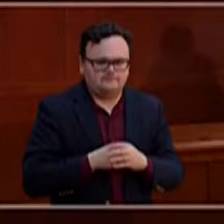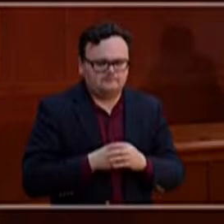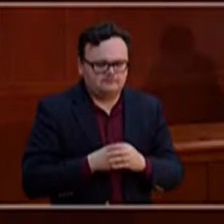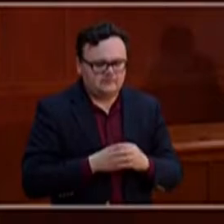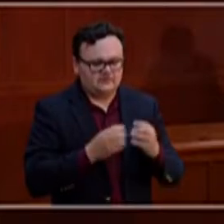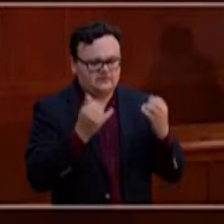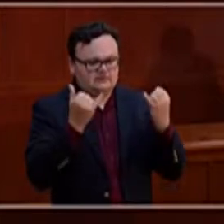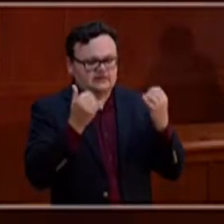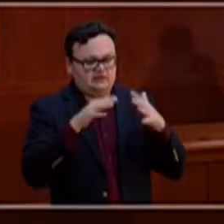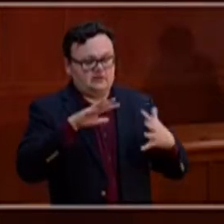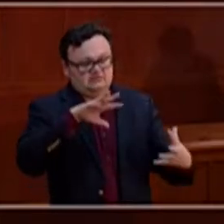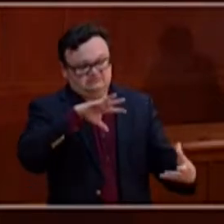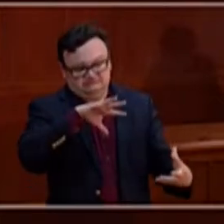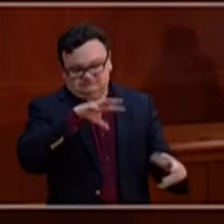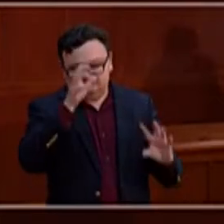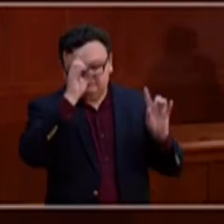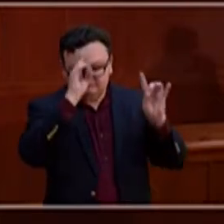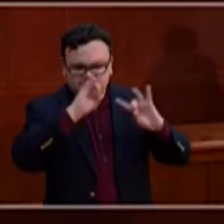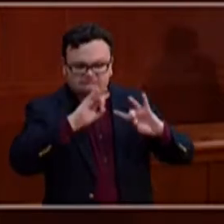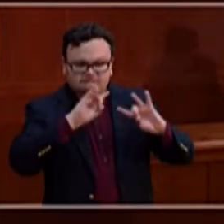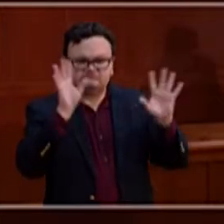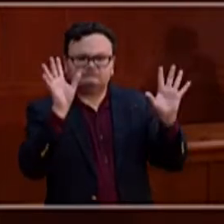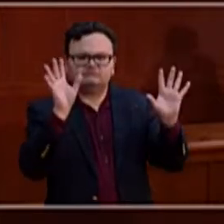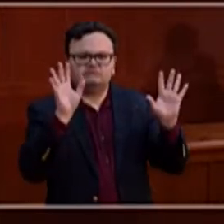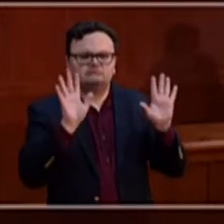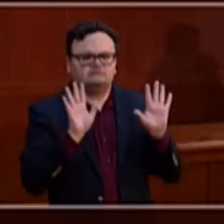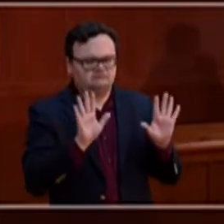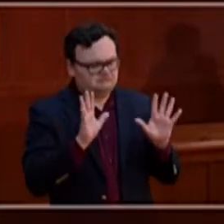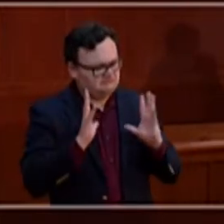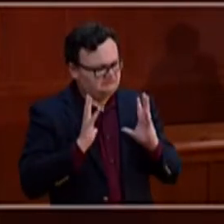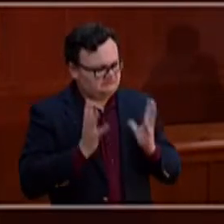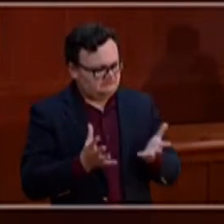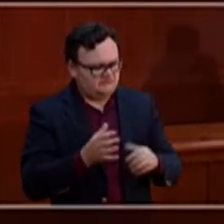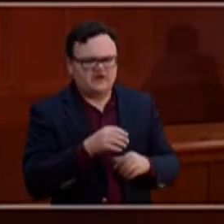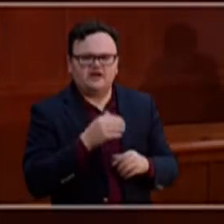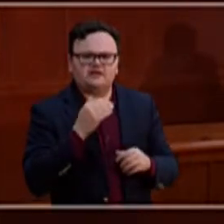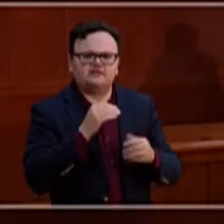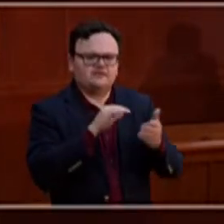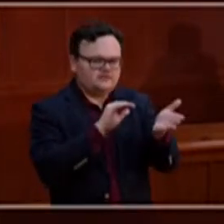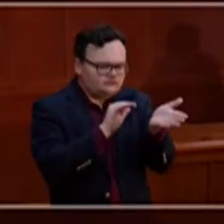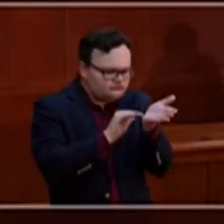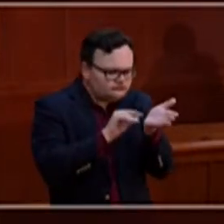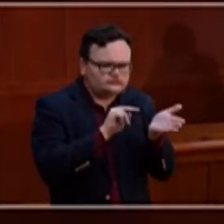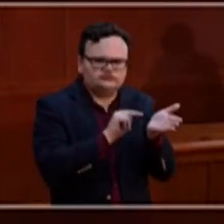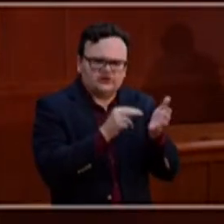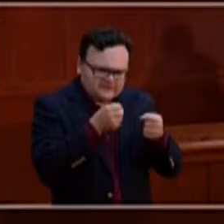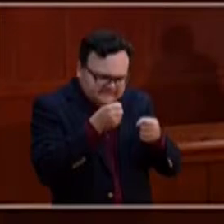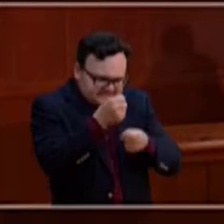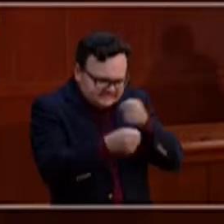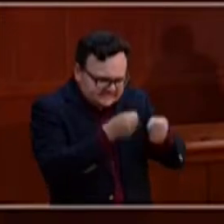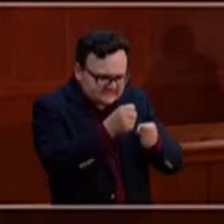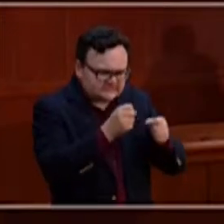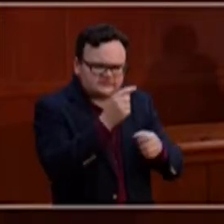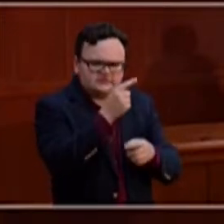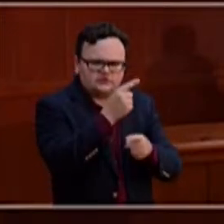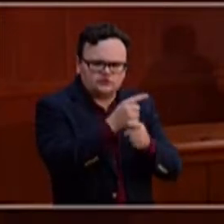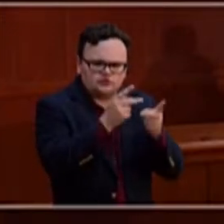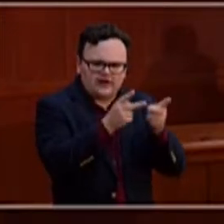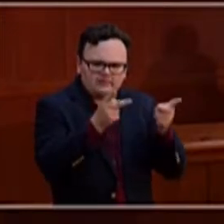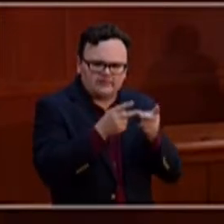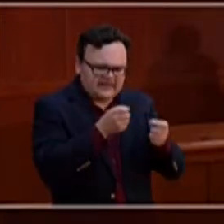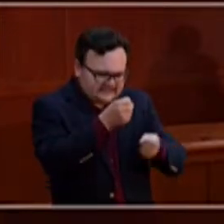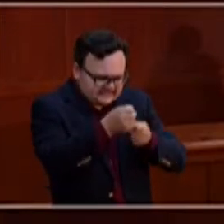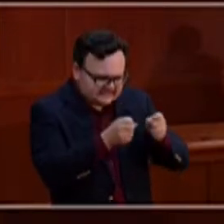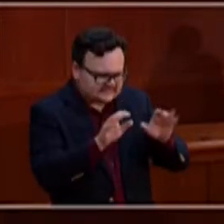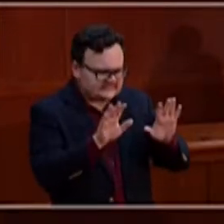chaotic situation where we have been able to staff right and we've been able to have the normal cadence that leads to high quality